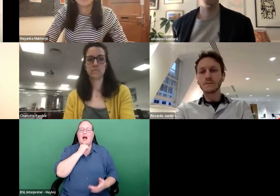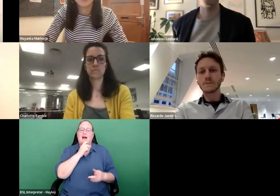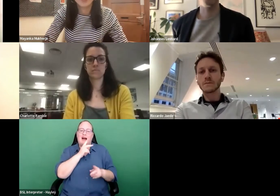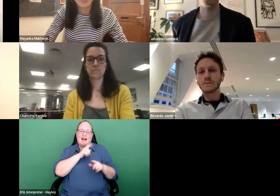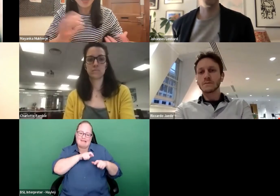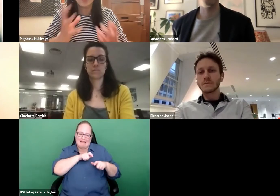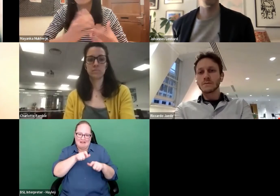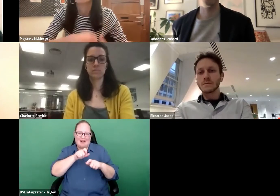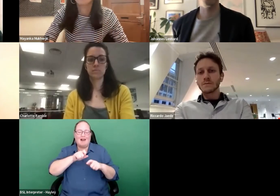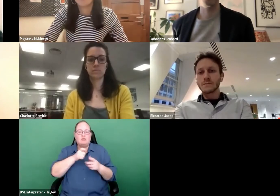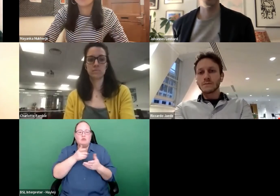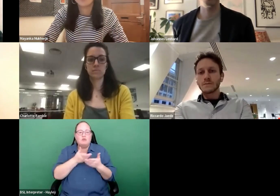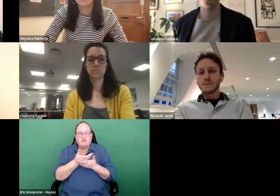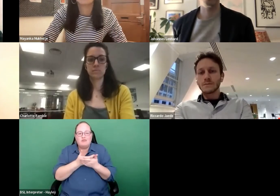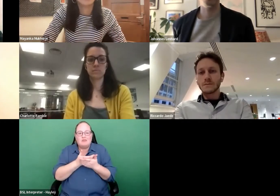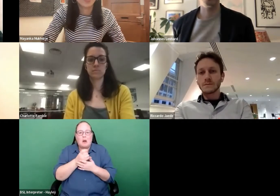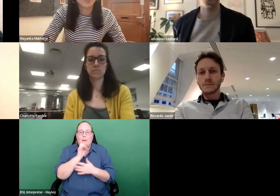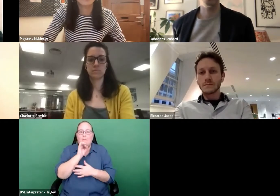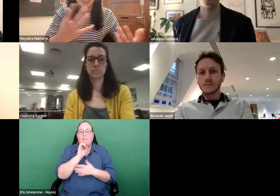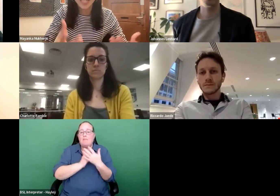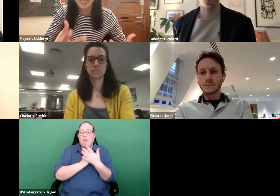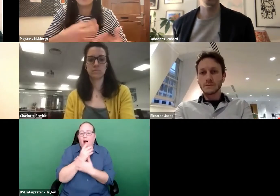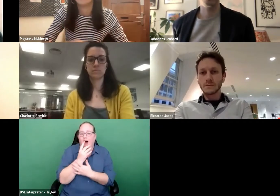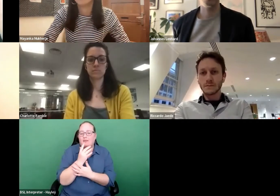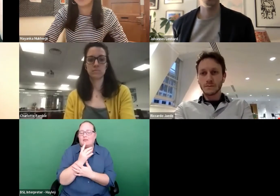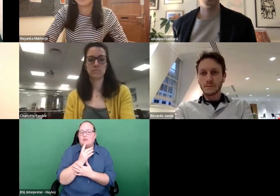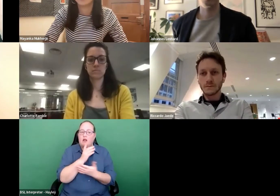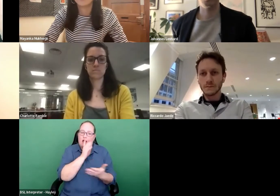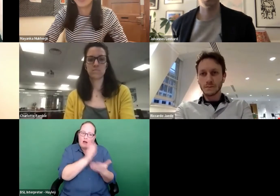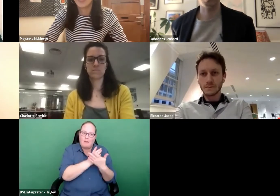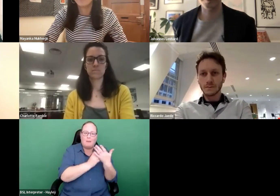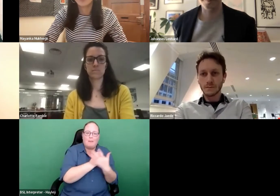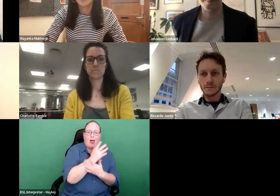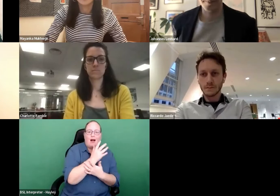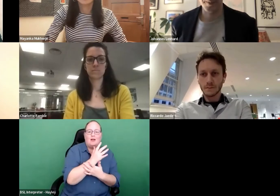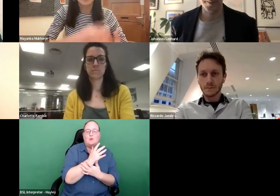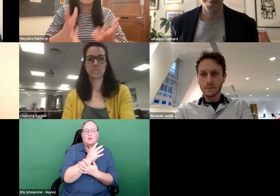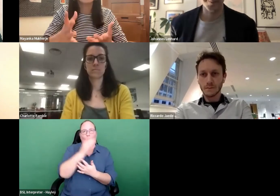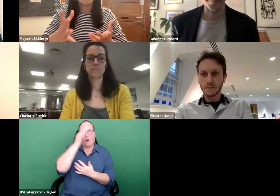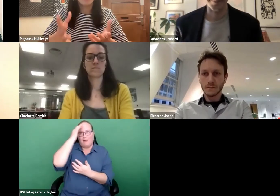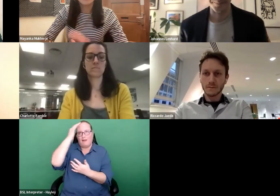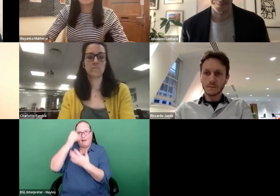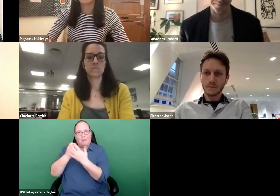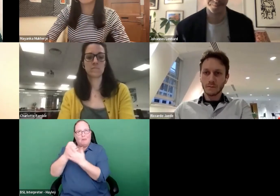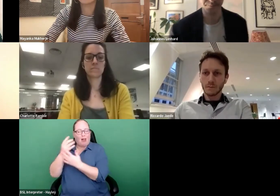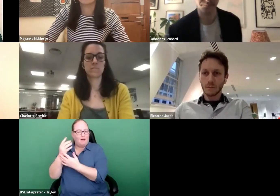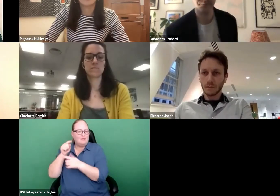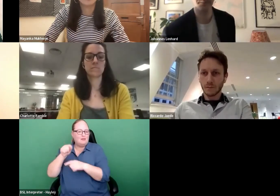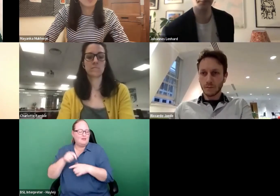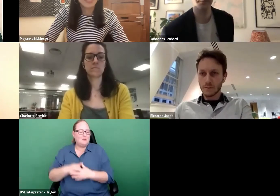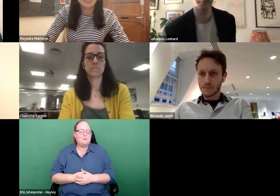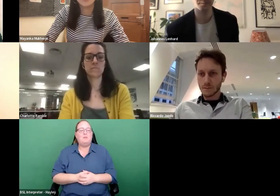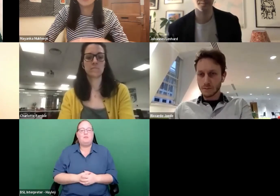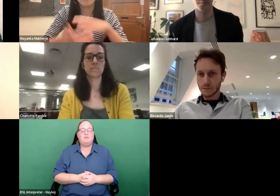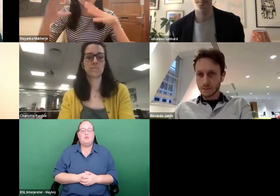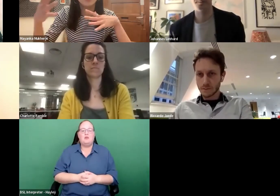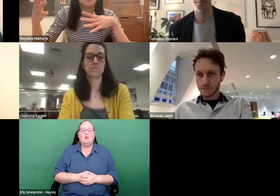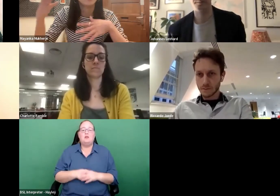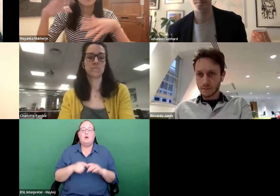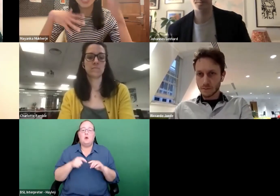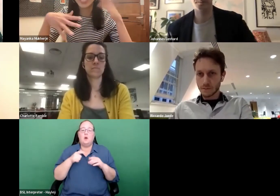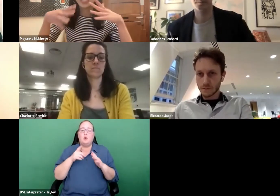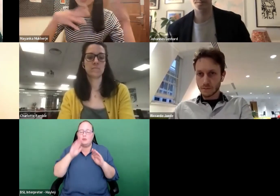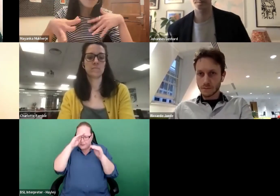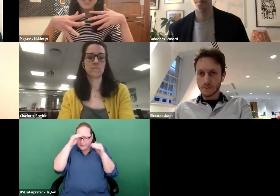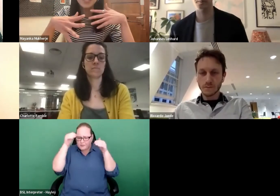in my research as well, which will prop up in relation to looking at everyday practices of care. So while this panel is focused on homelessness, my